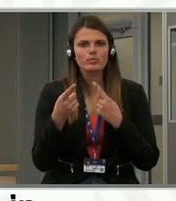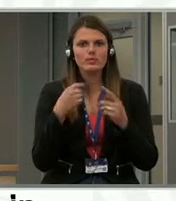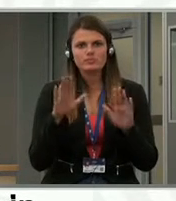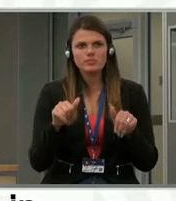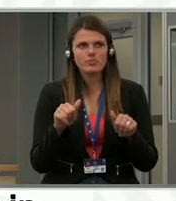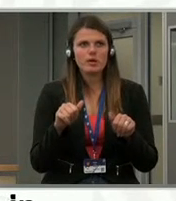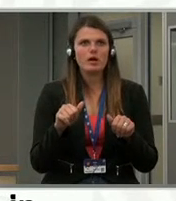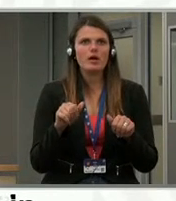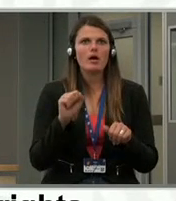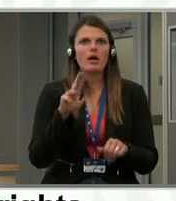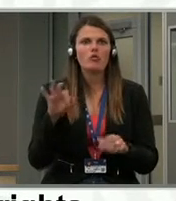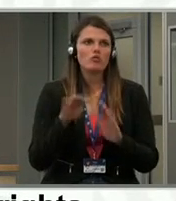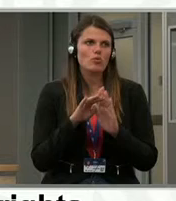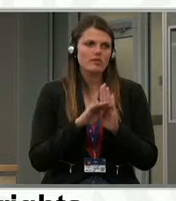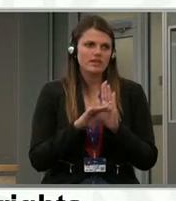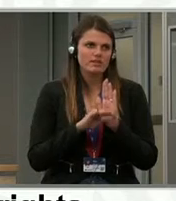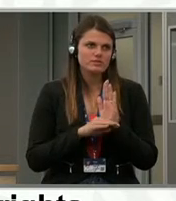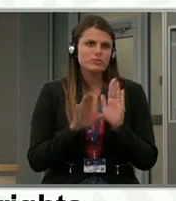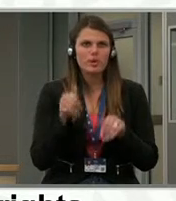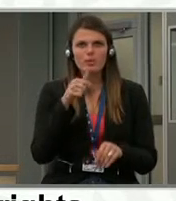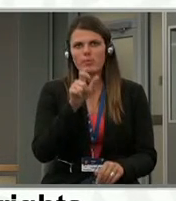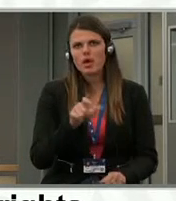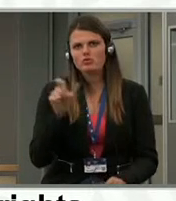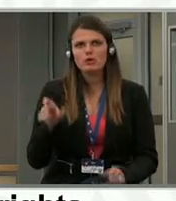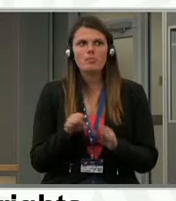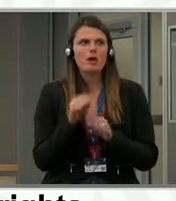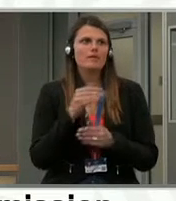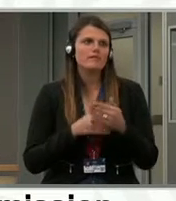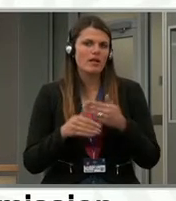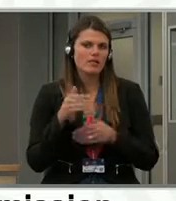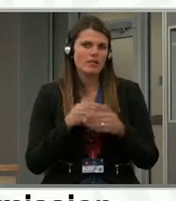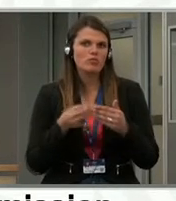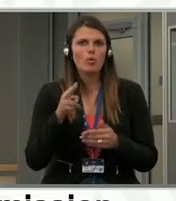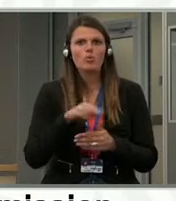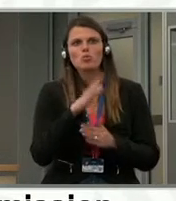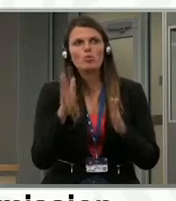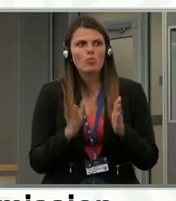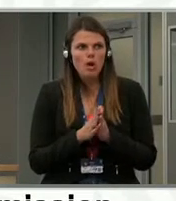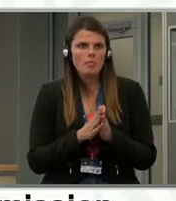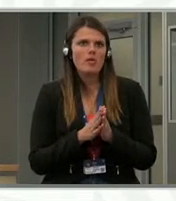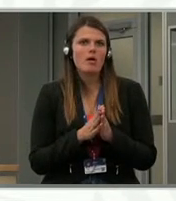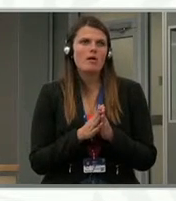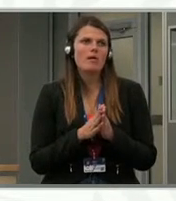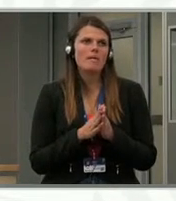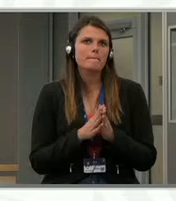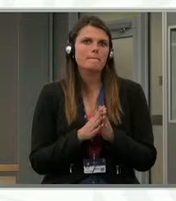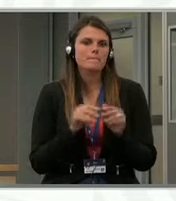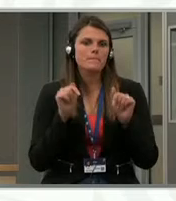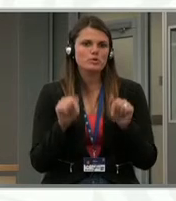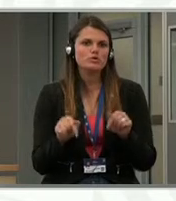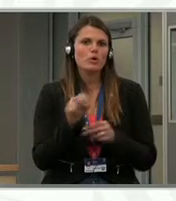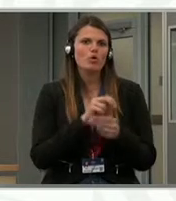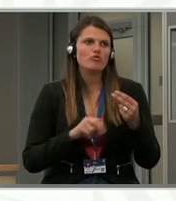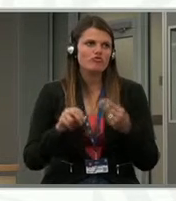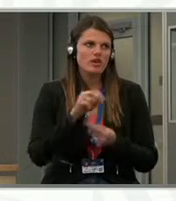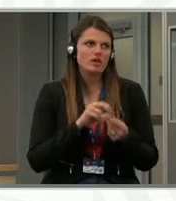Disability. The Commission will also make a statement on this. And so together with this conference organized by the Latvian